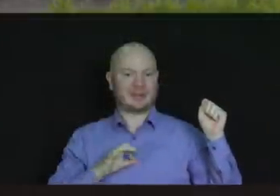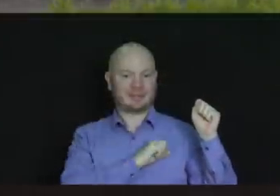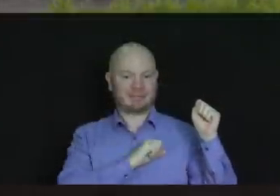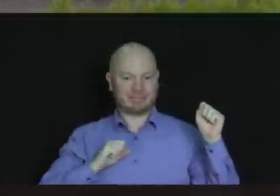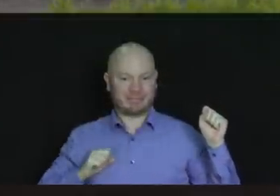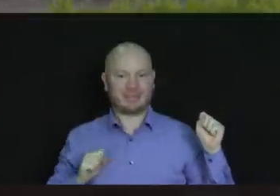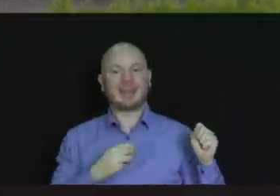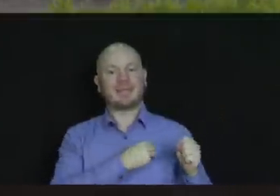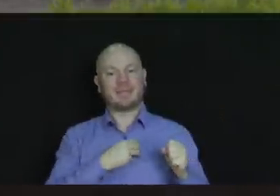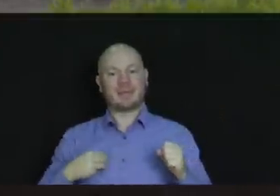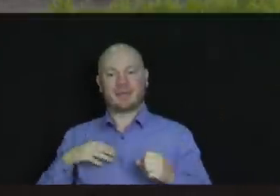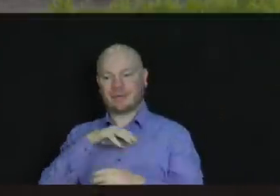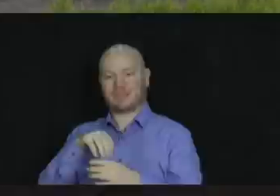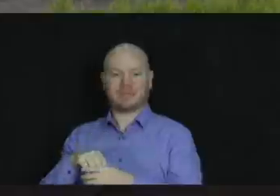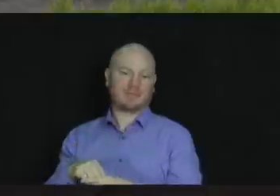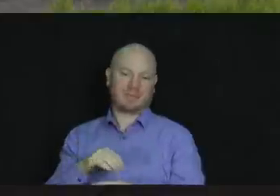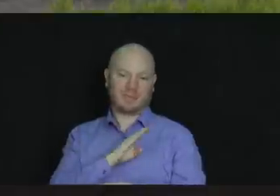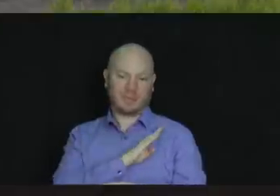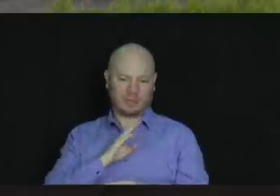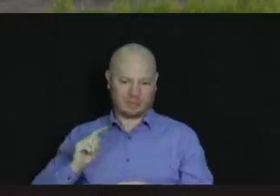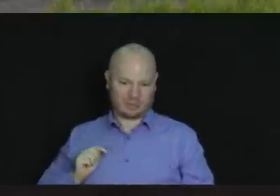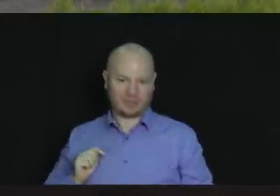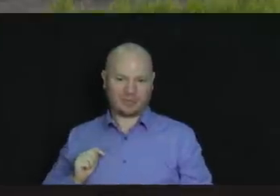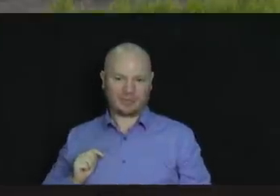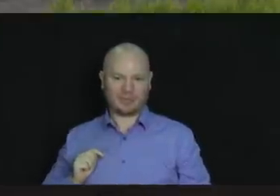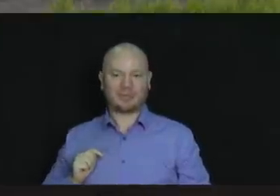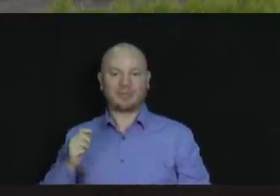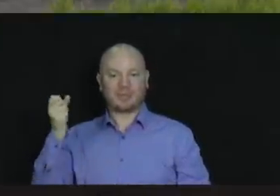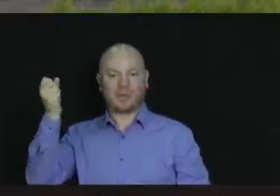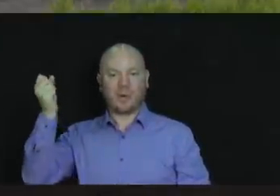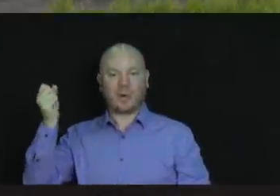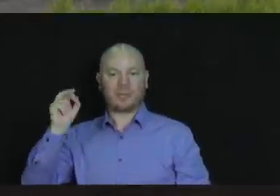of Trustees, who bears the mace of the university.